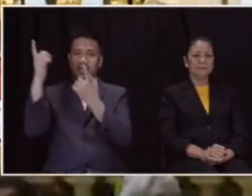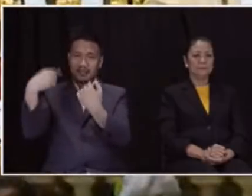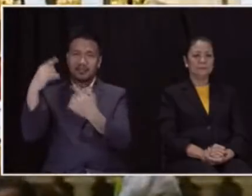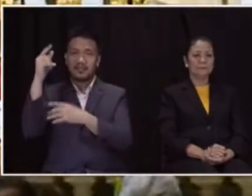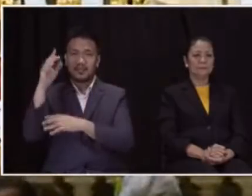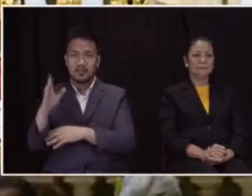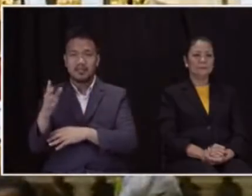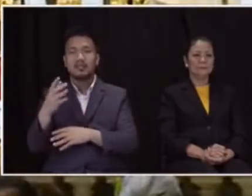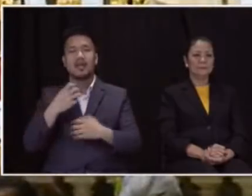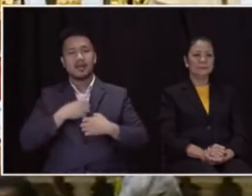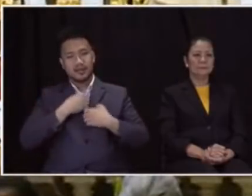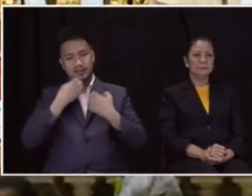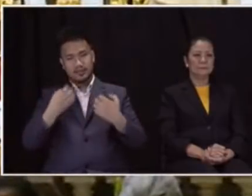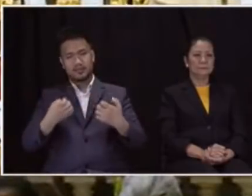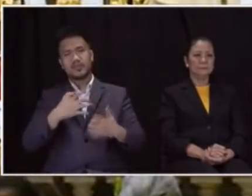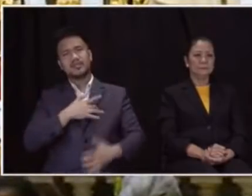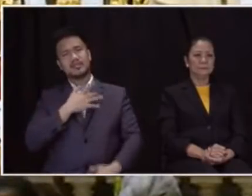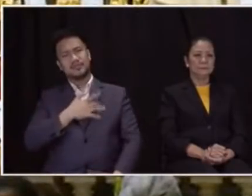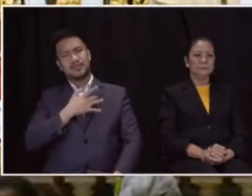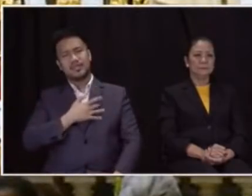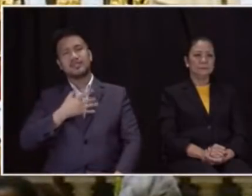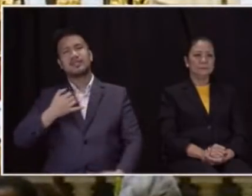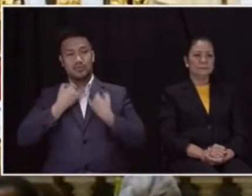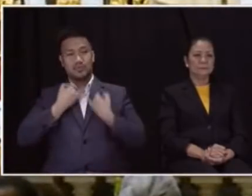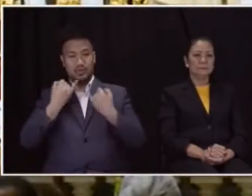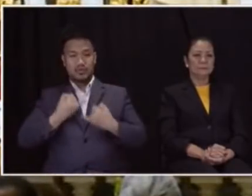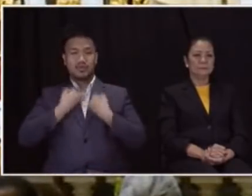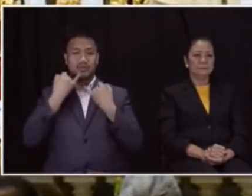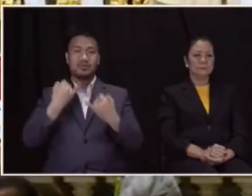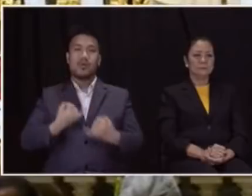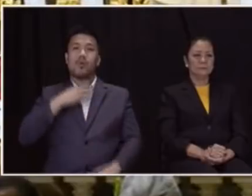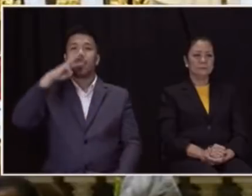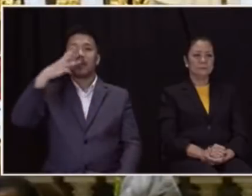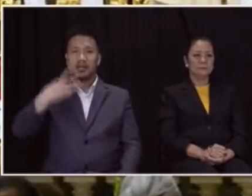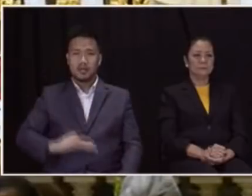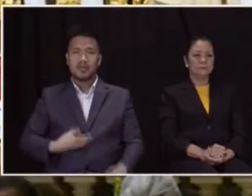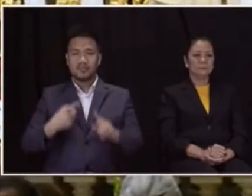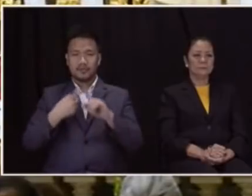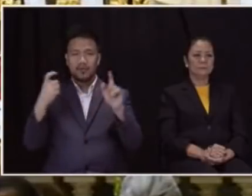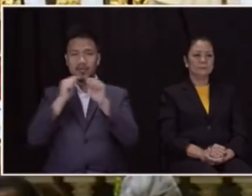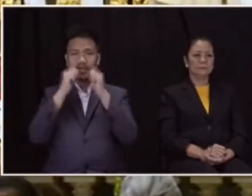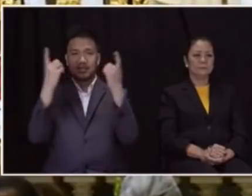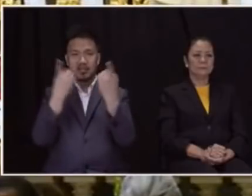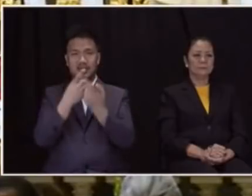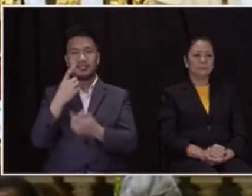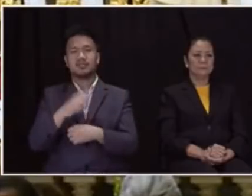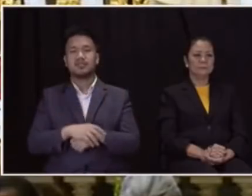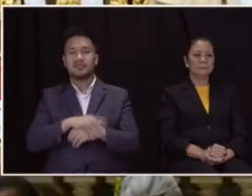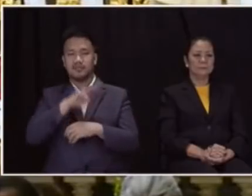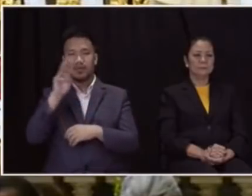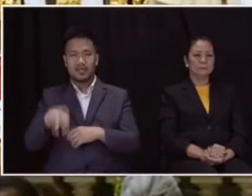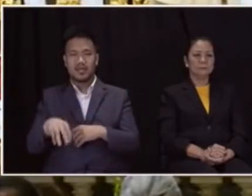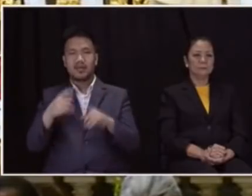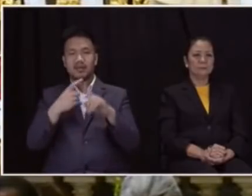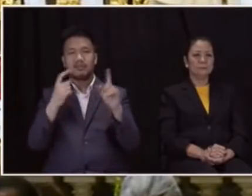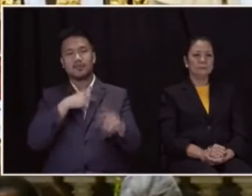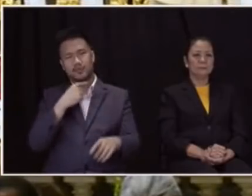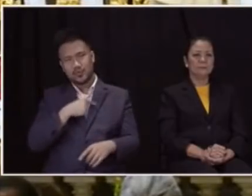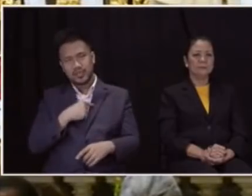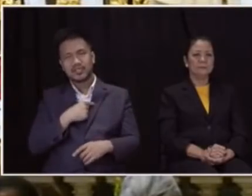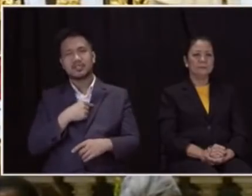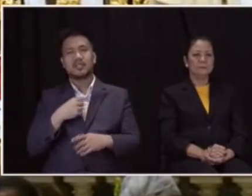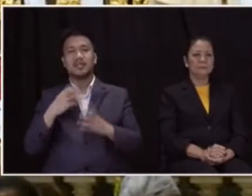the sentiments of joyous welcome of the Archdiocese, the clergy, the consecrated